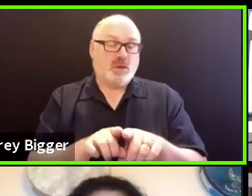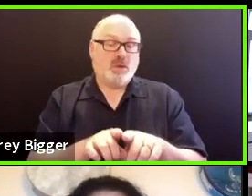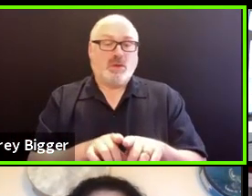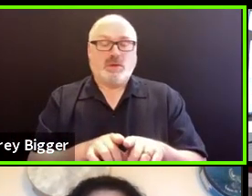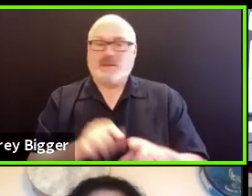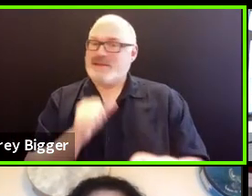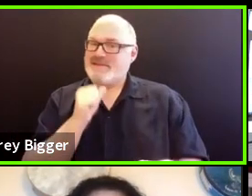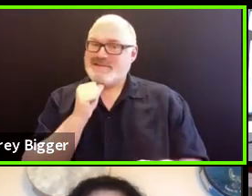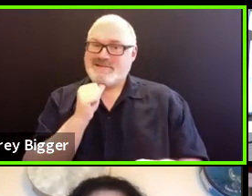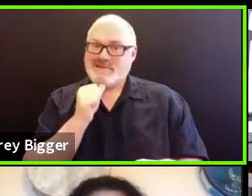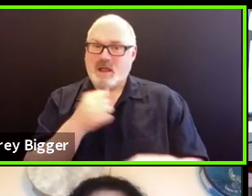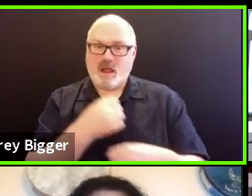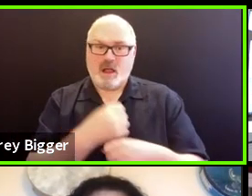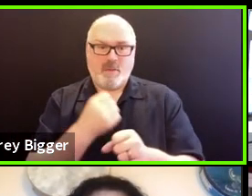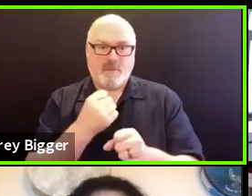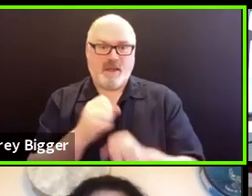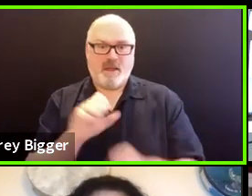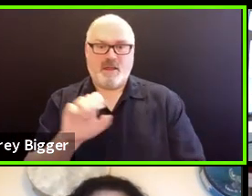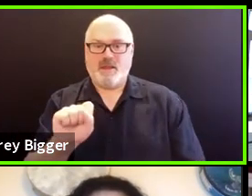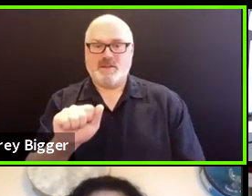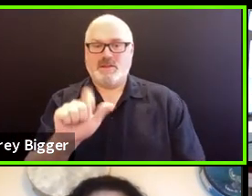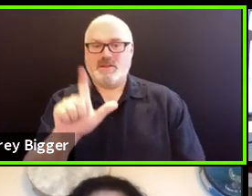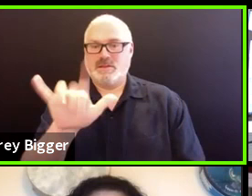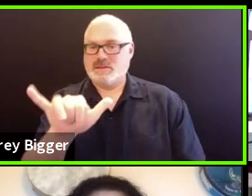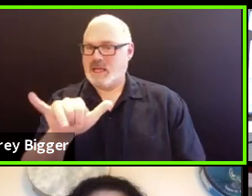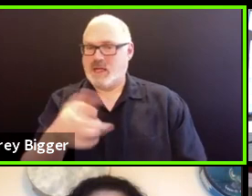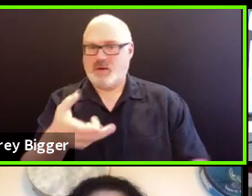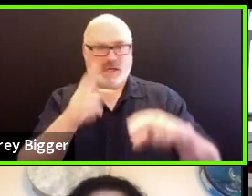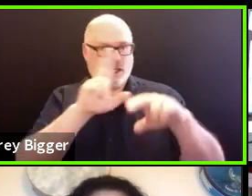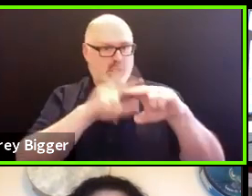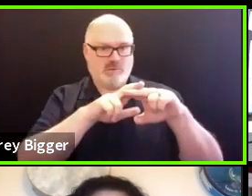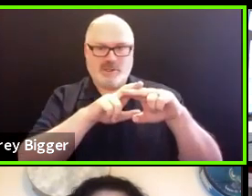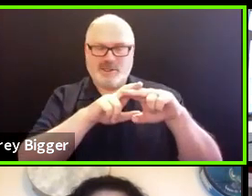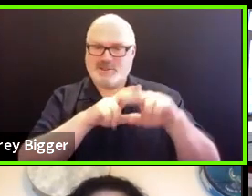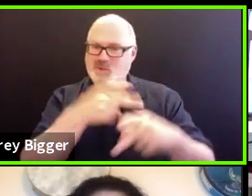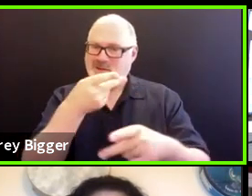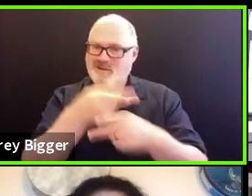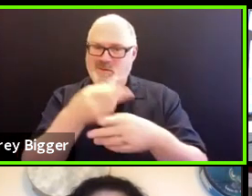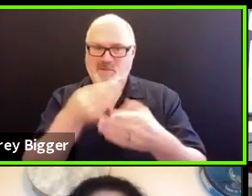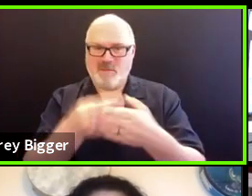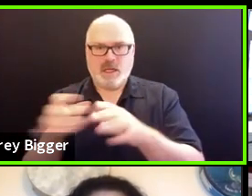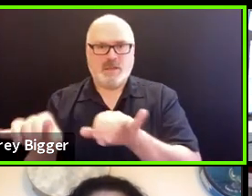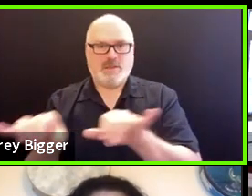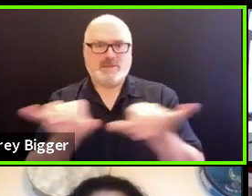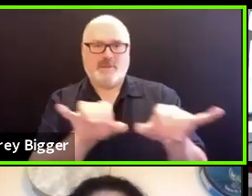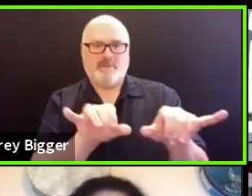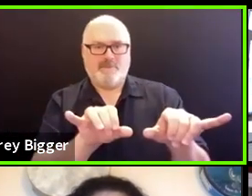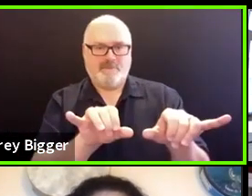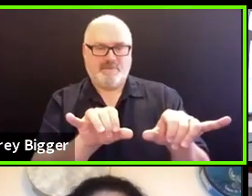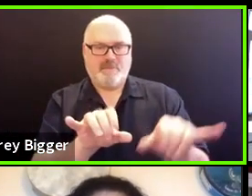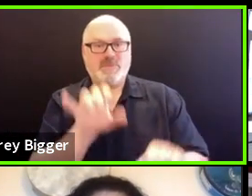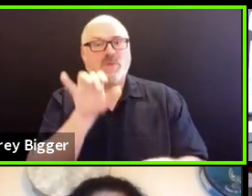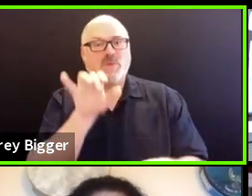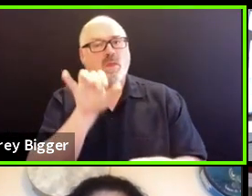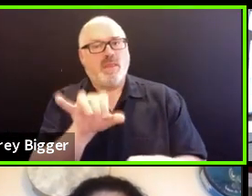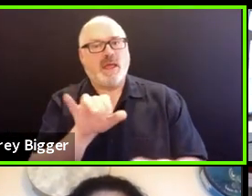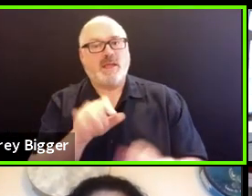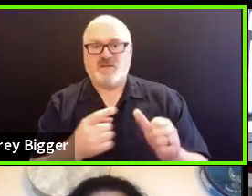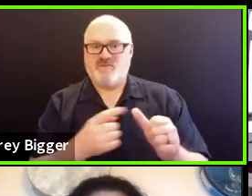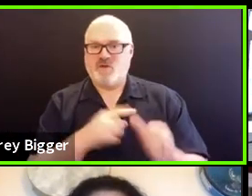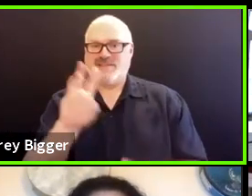not make salary increases that we had planned to make for FY21. So that's the first $6